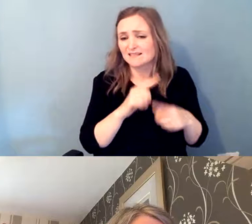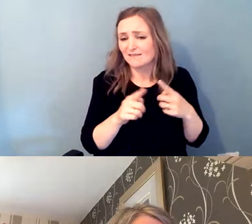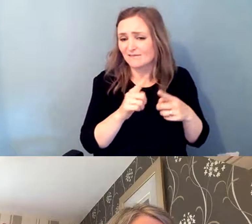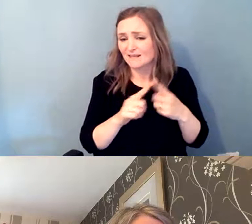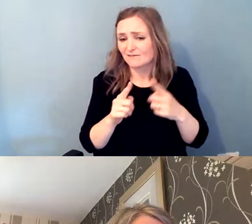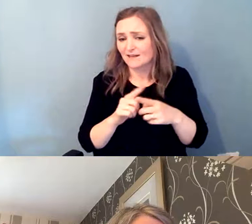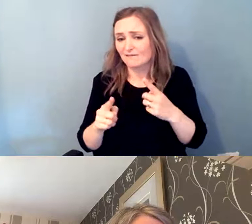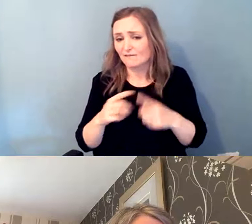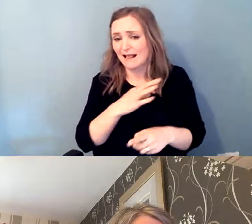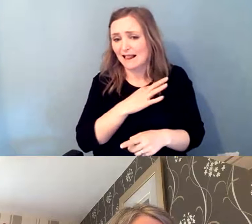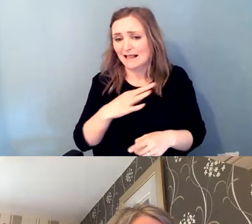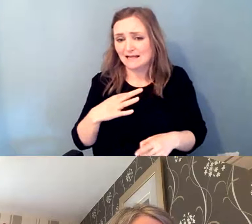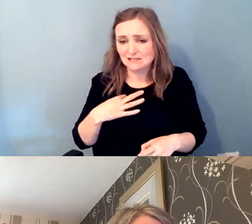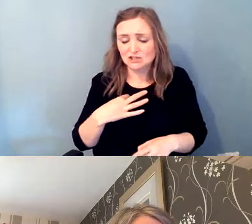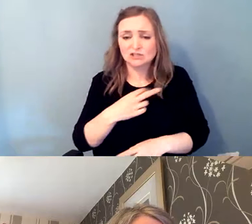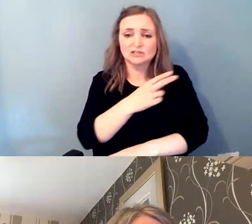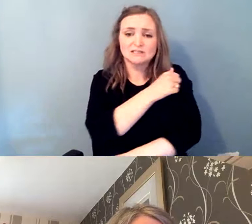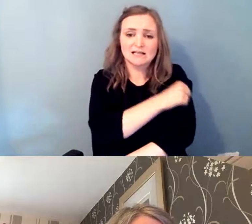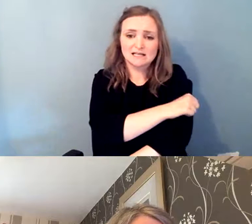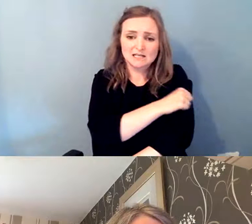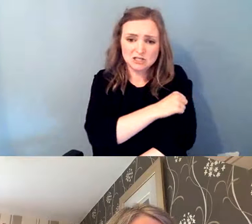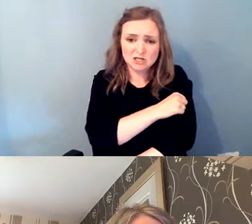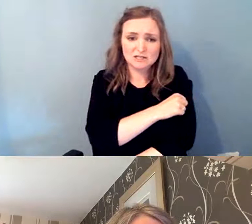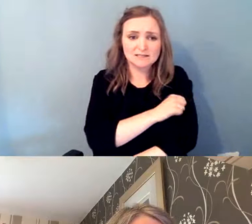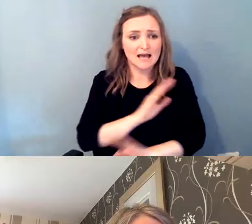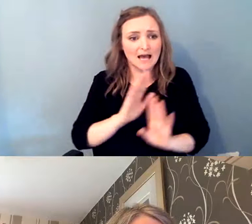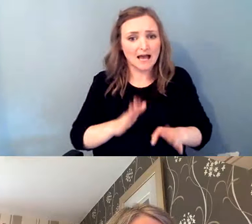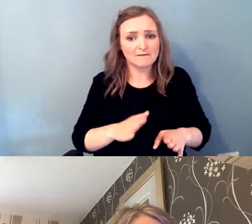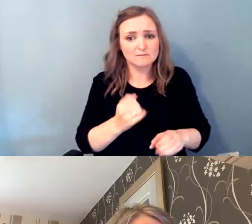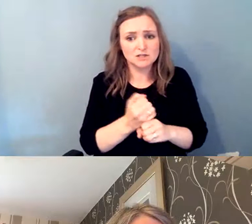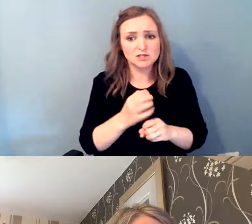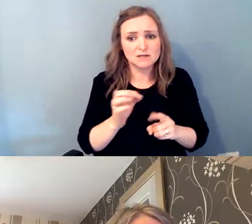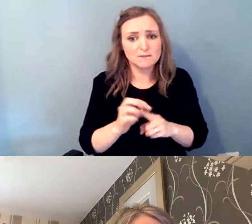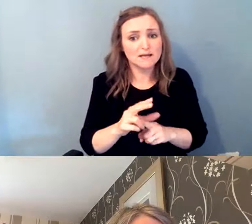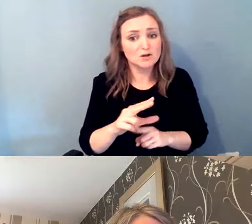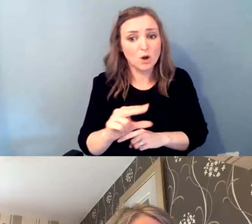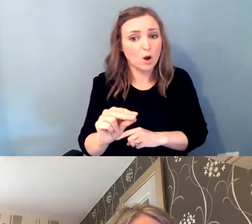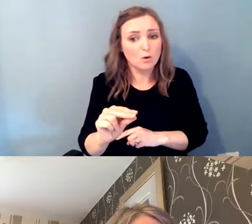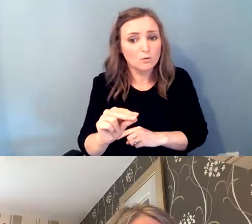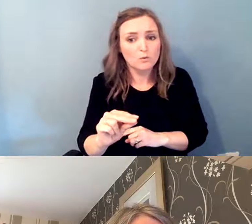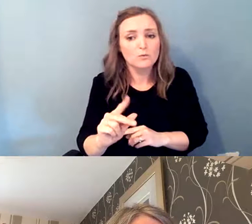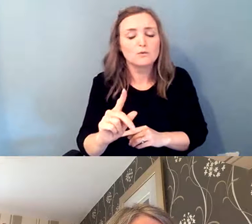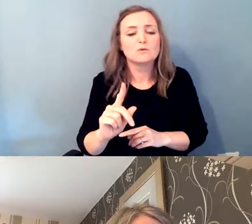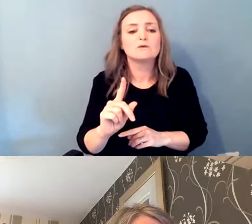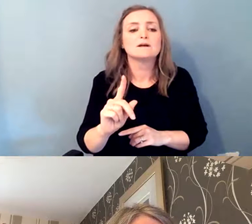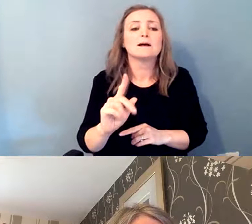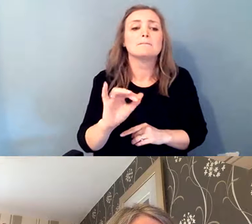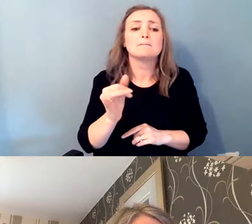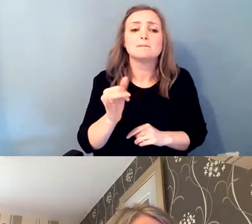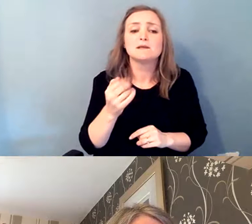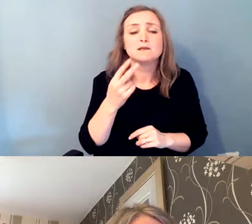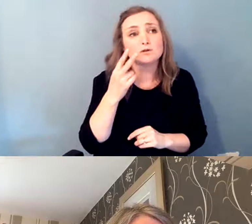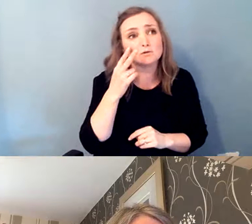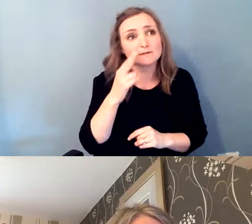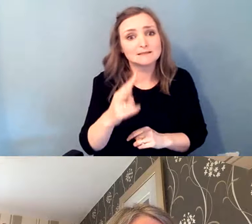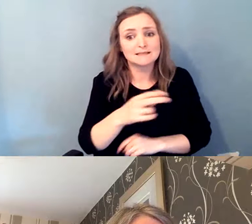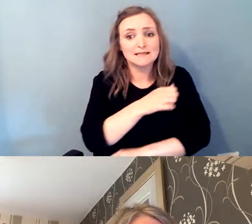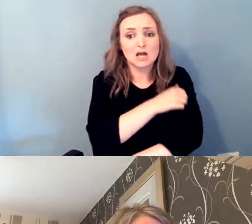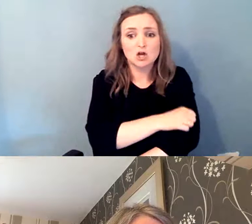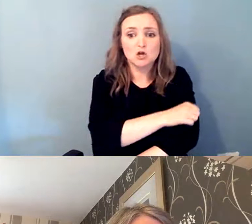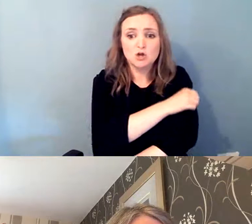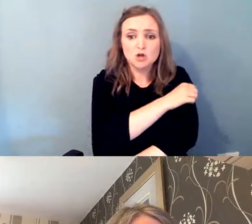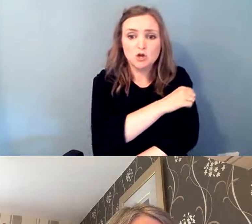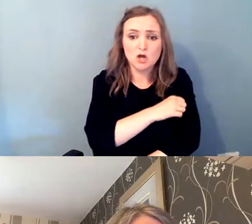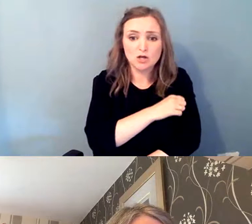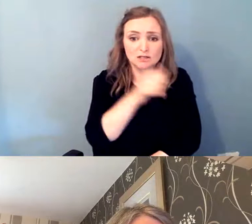be GPs. Okay. Thank you. So increasingly, you may experience seeing a nurse practitioner,